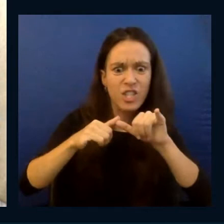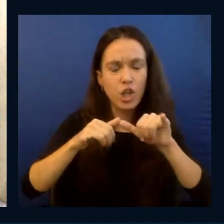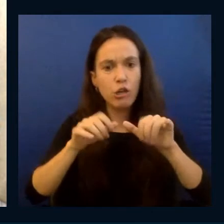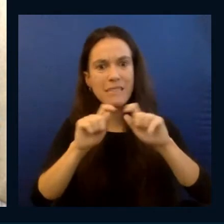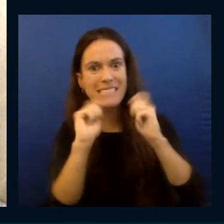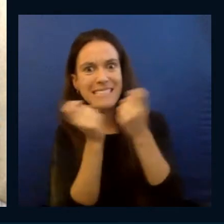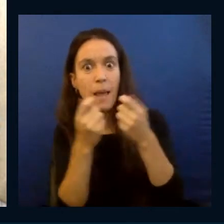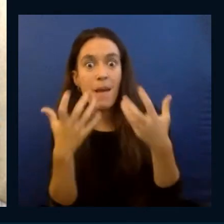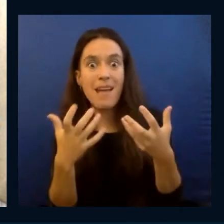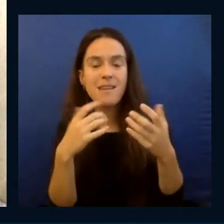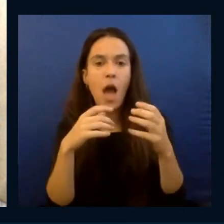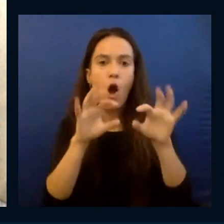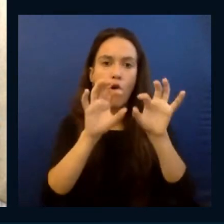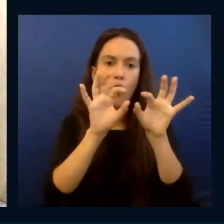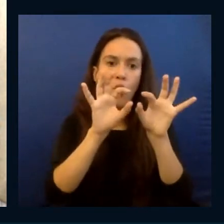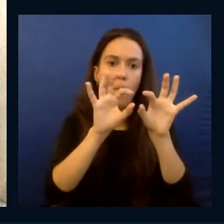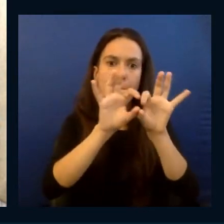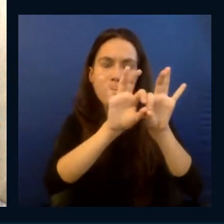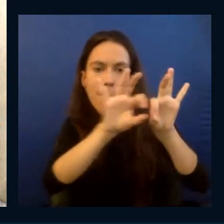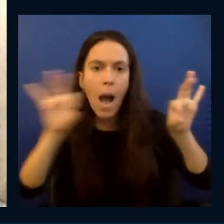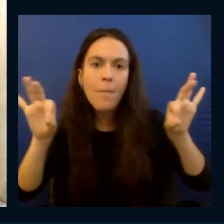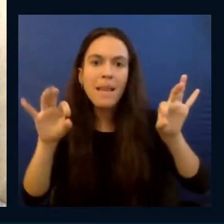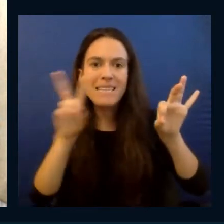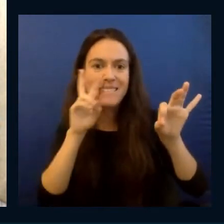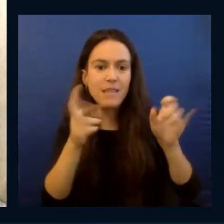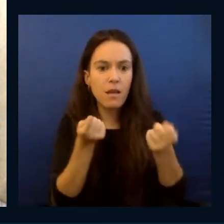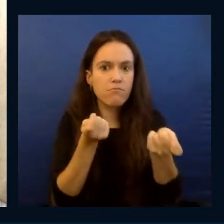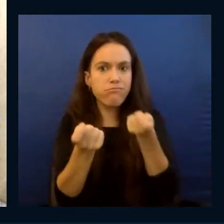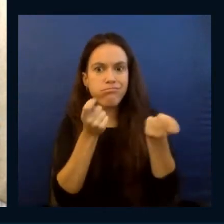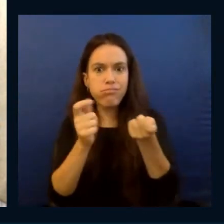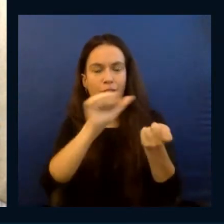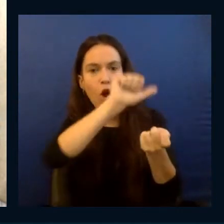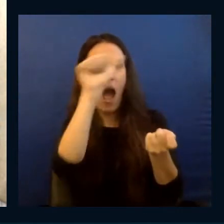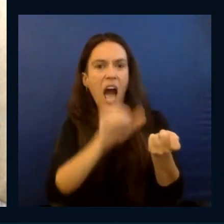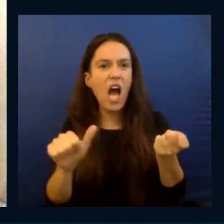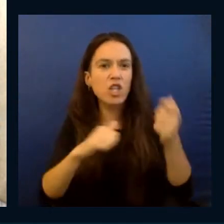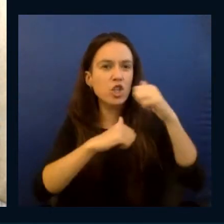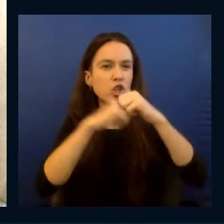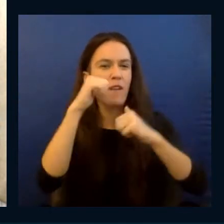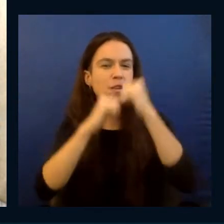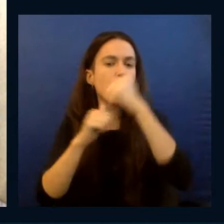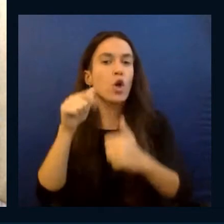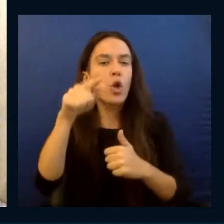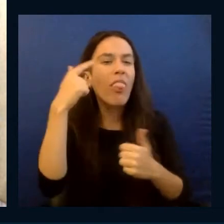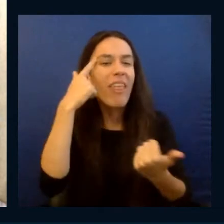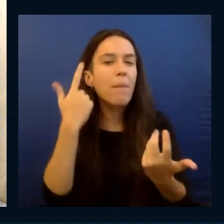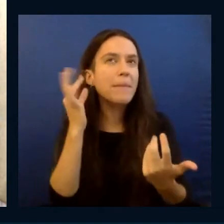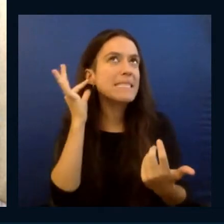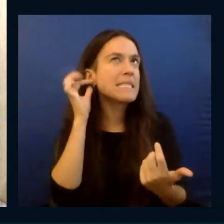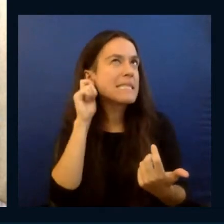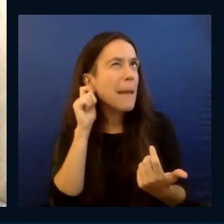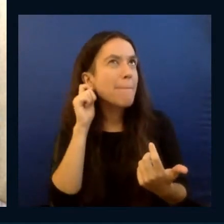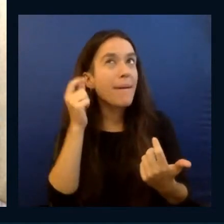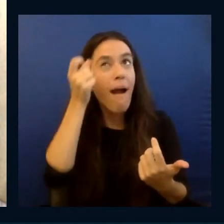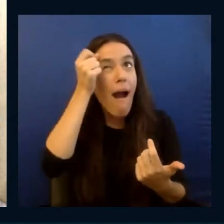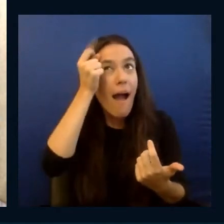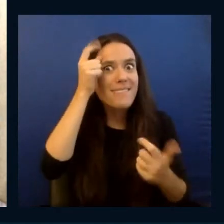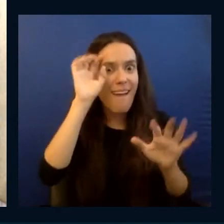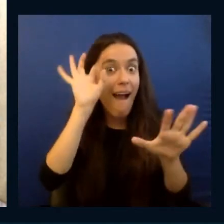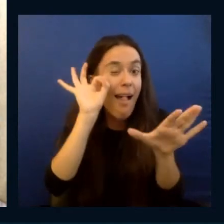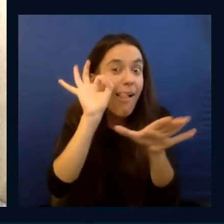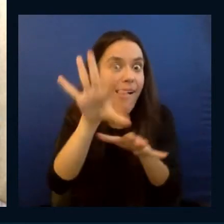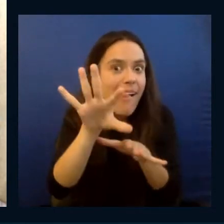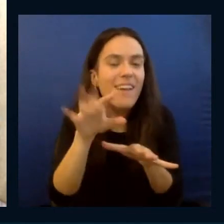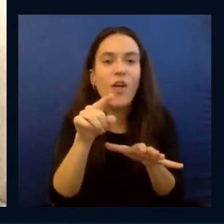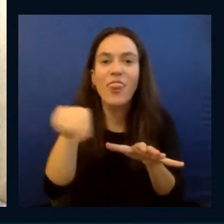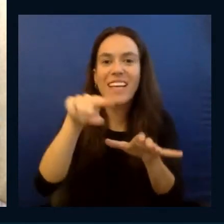and pipelines to manage and secure their Azure infrastructures. Are there any tips you can give these teams on how to manage